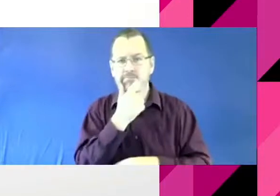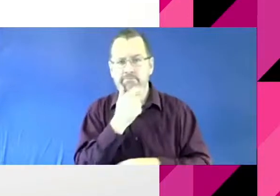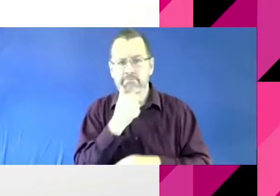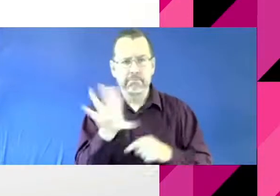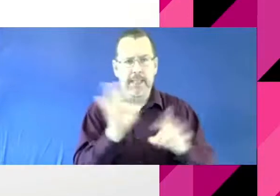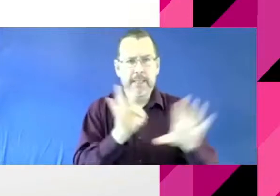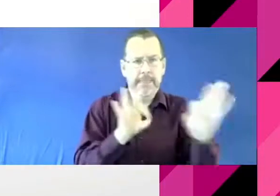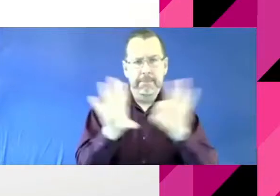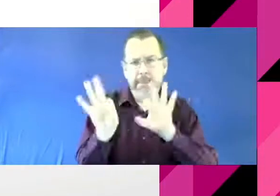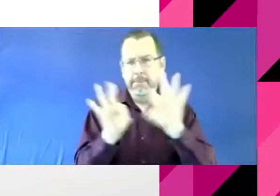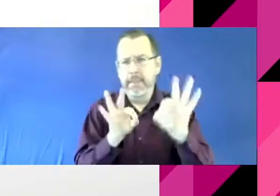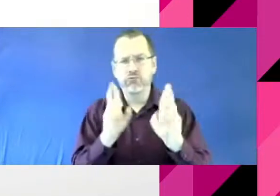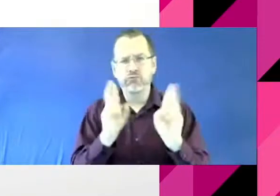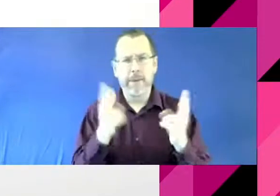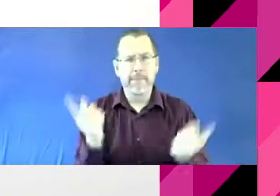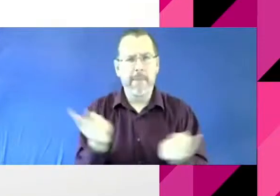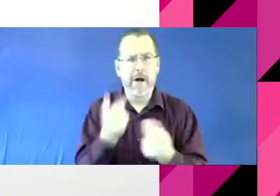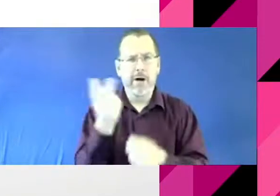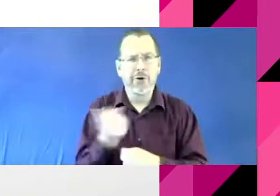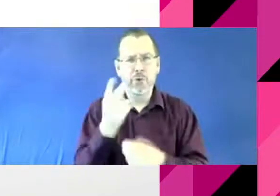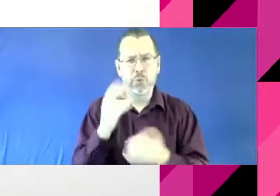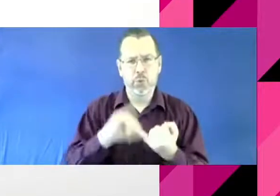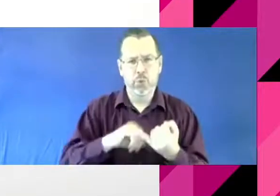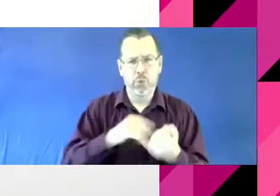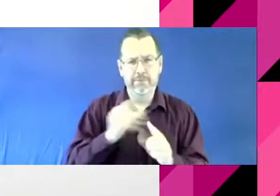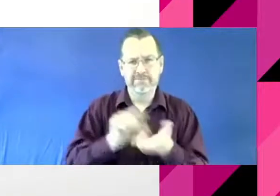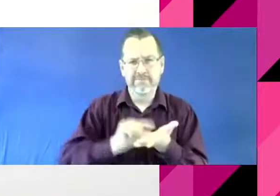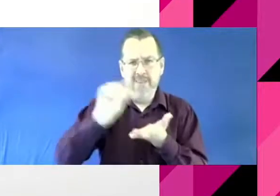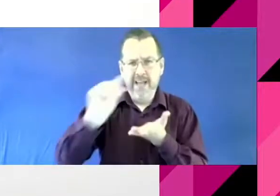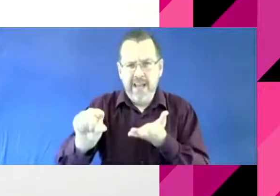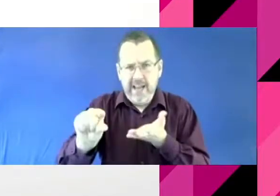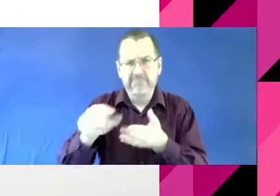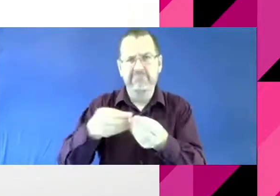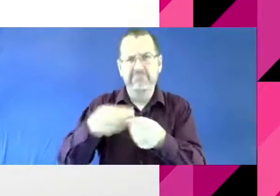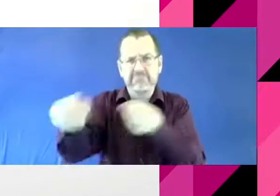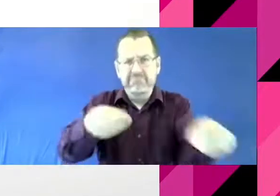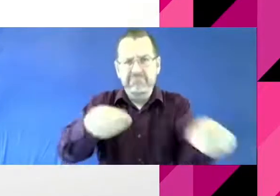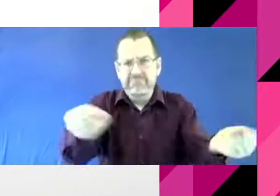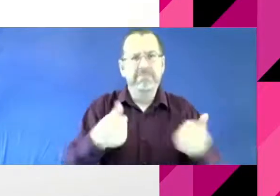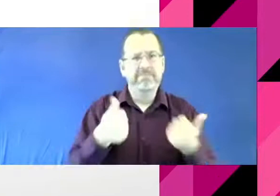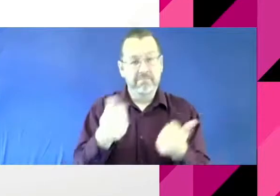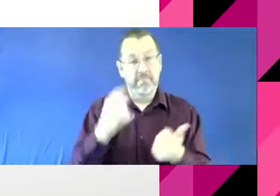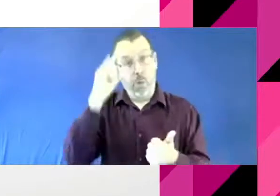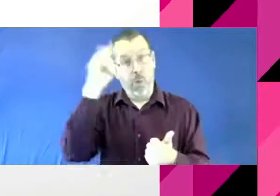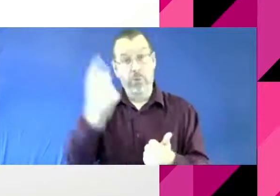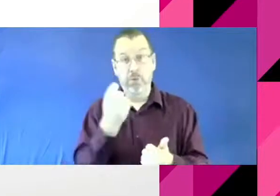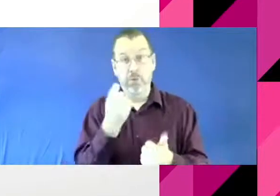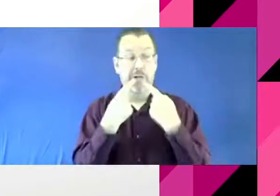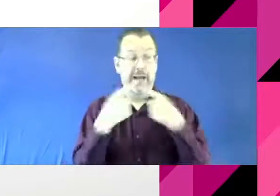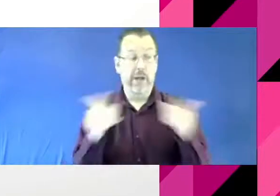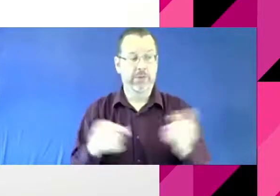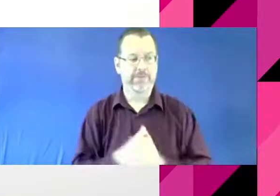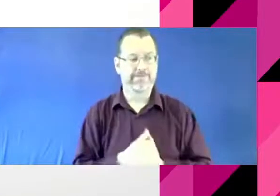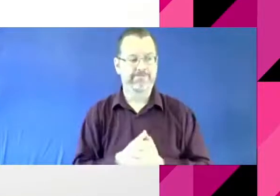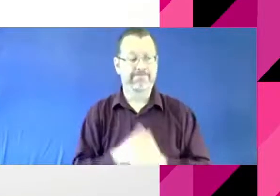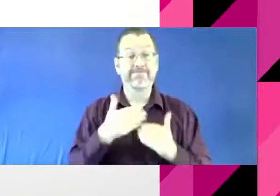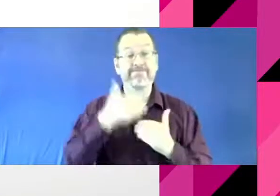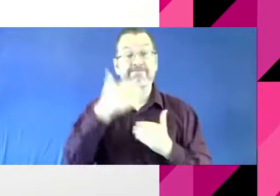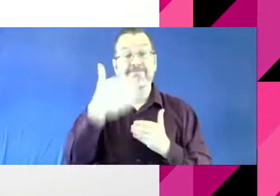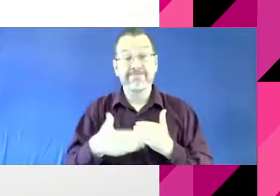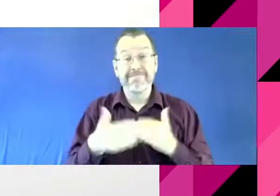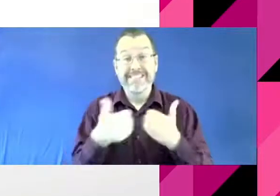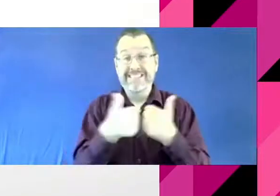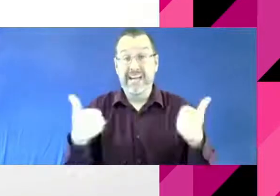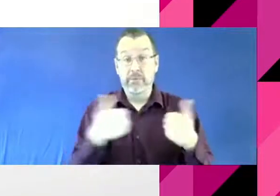network, and I hope to be able to announce that very, very soon. Then a separate process will be announced for